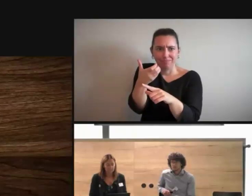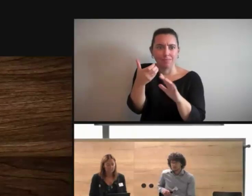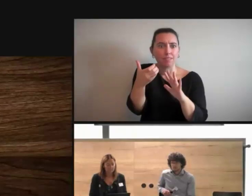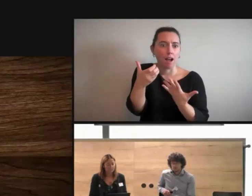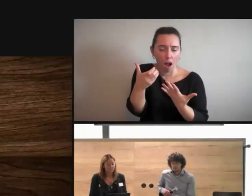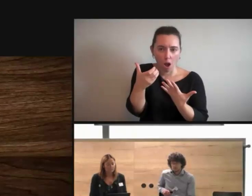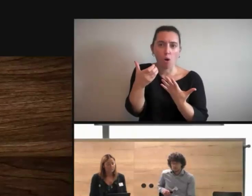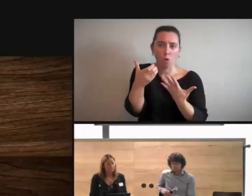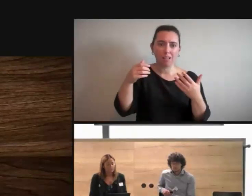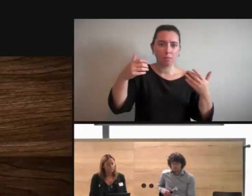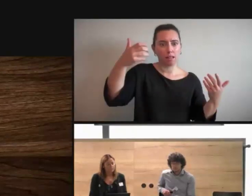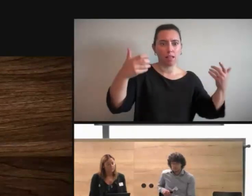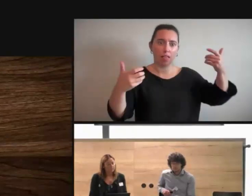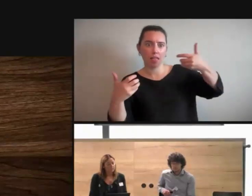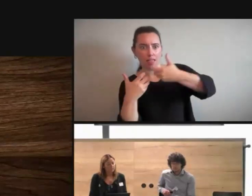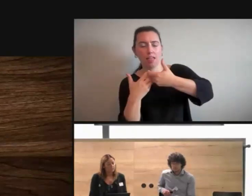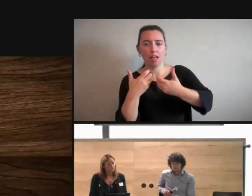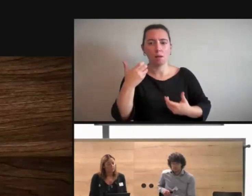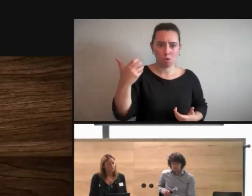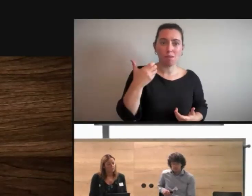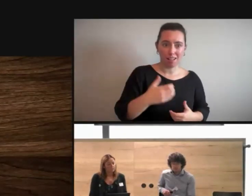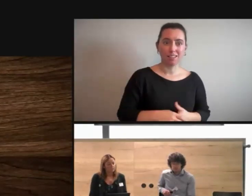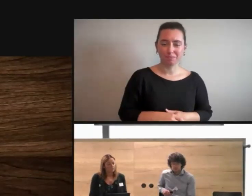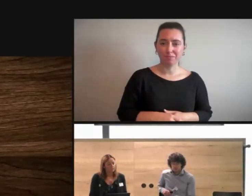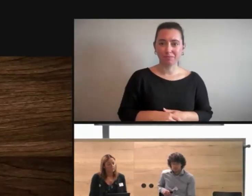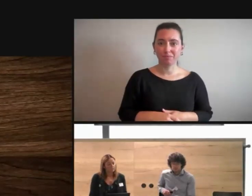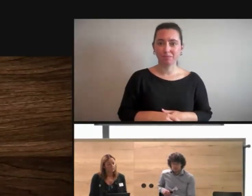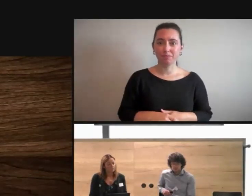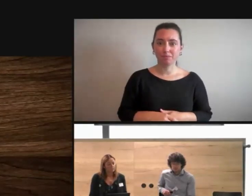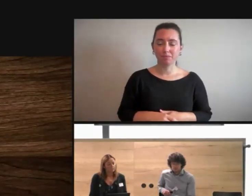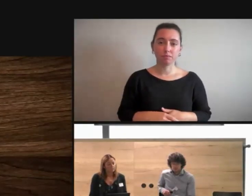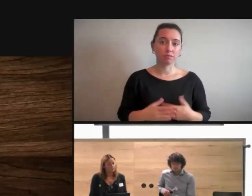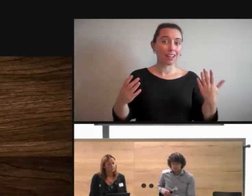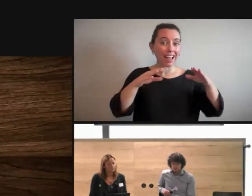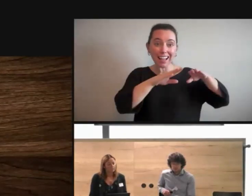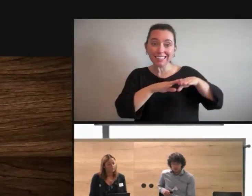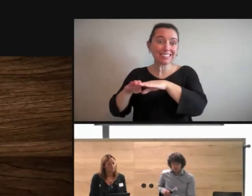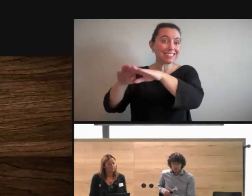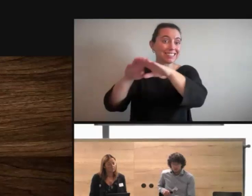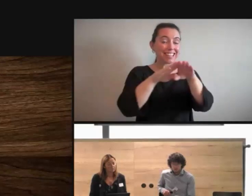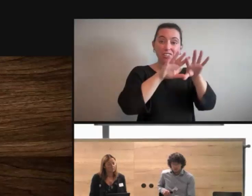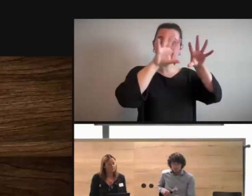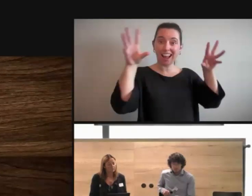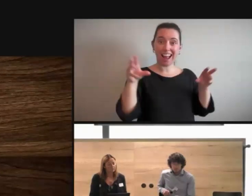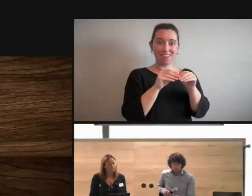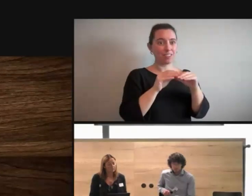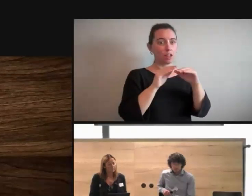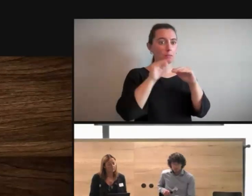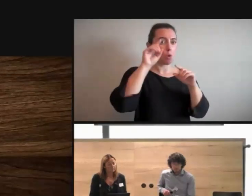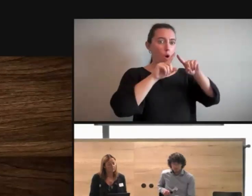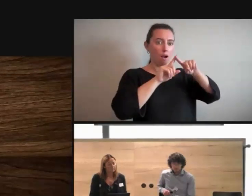mobile apps. And the standards and guidelines that we need to conform to are not yet contextual